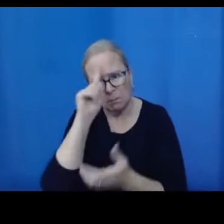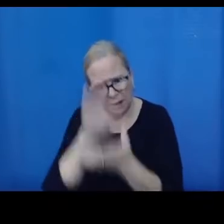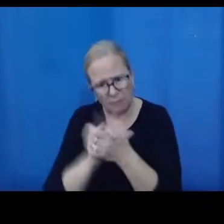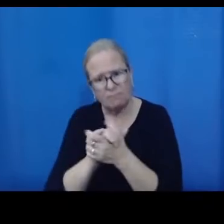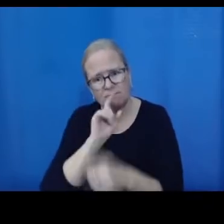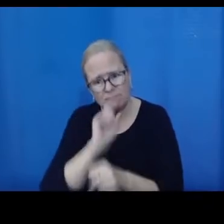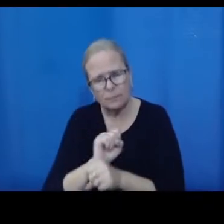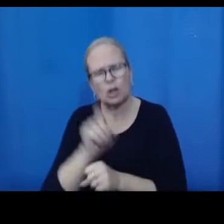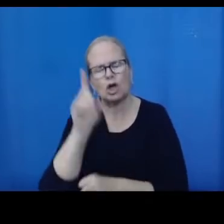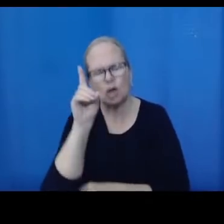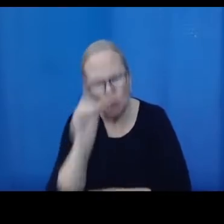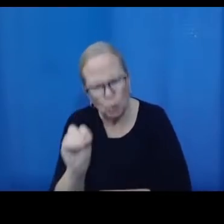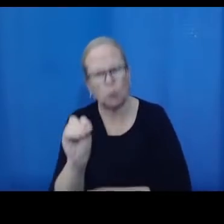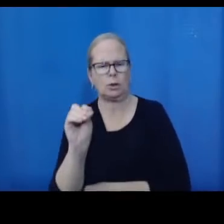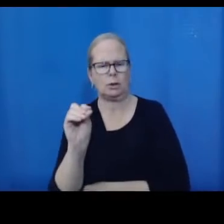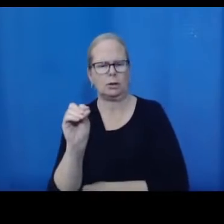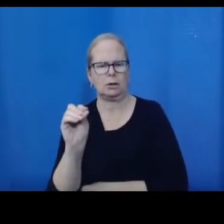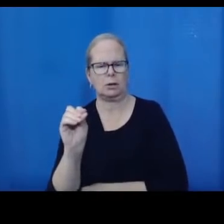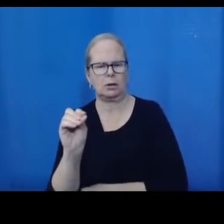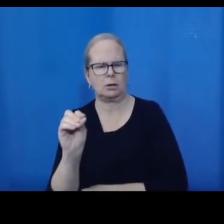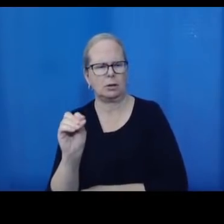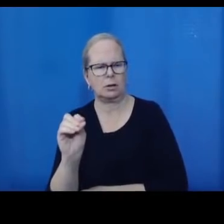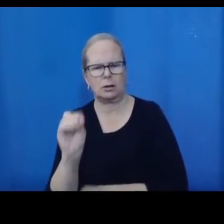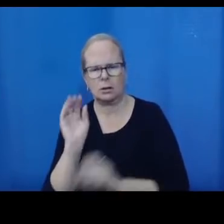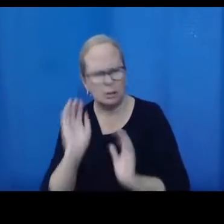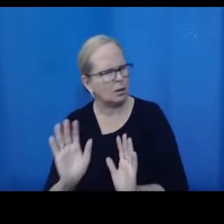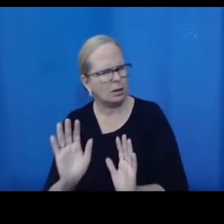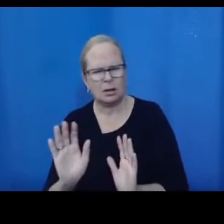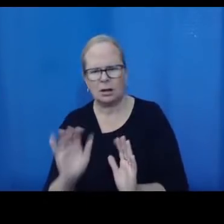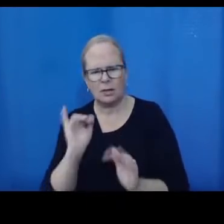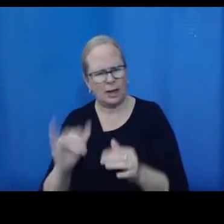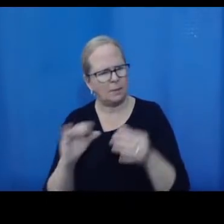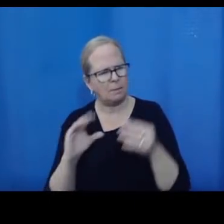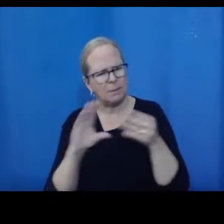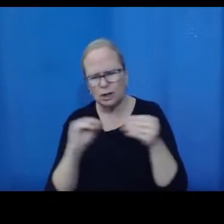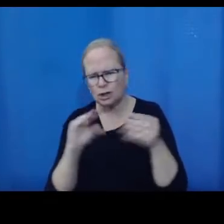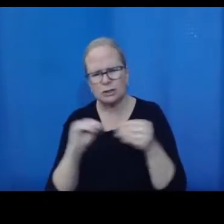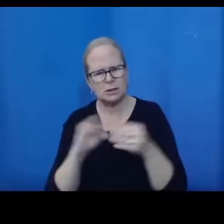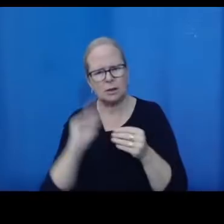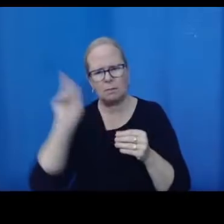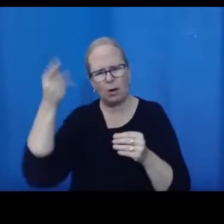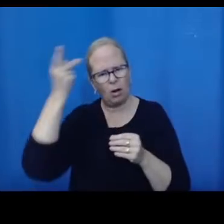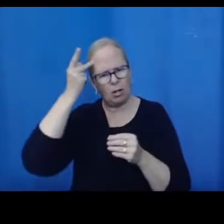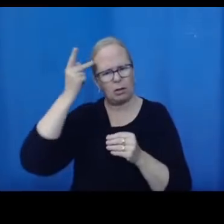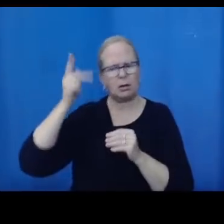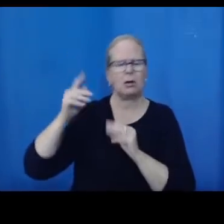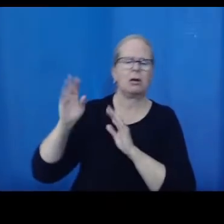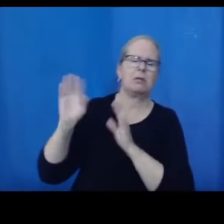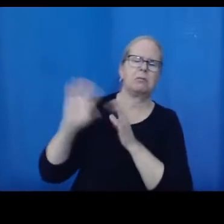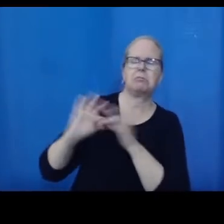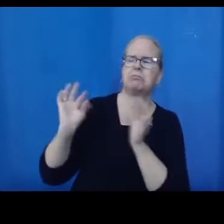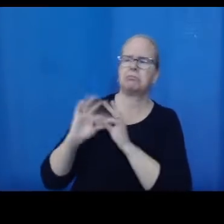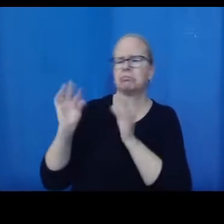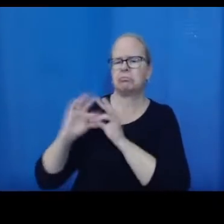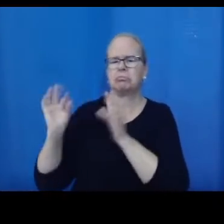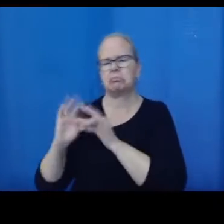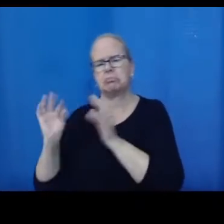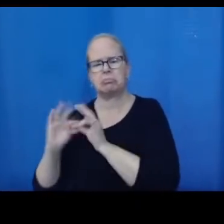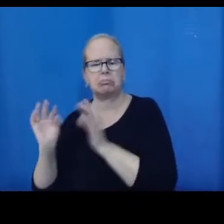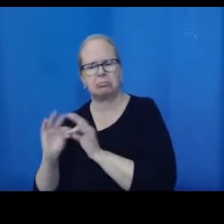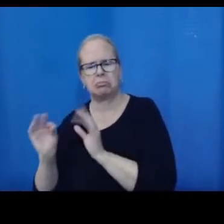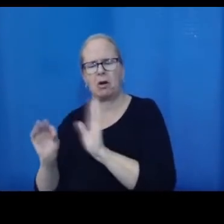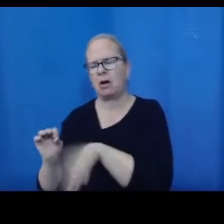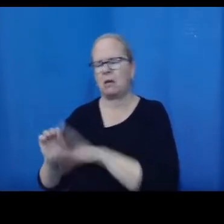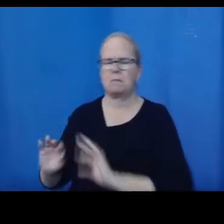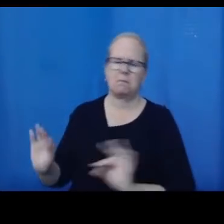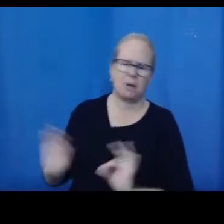and political spin and minimizing and all the things, we've missed the fact that we're almost through this. We really